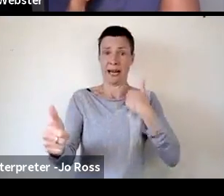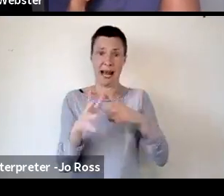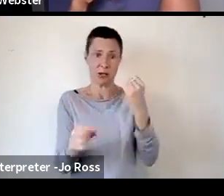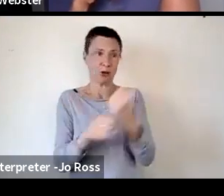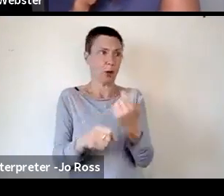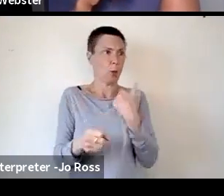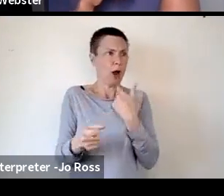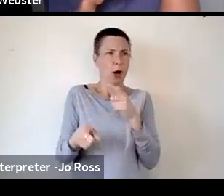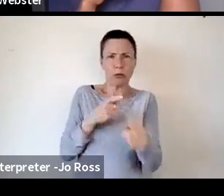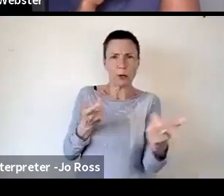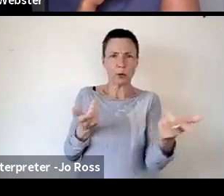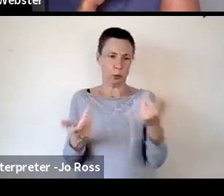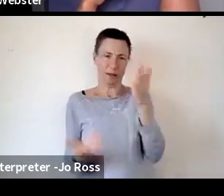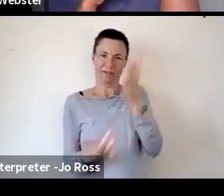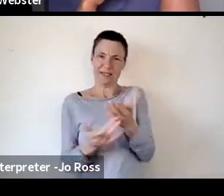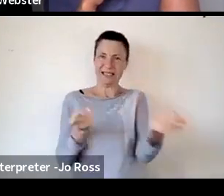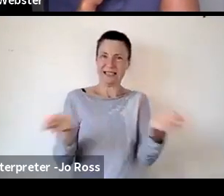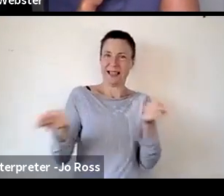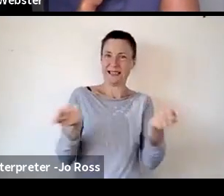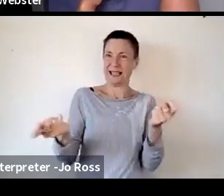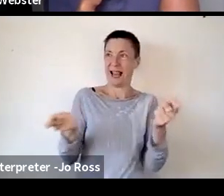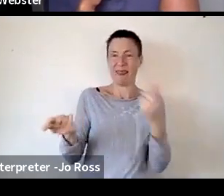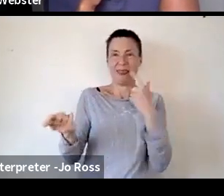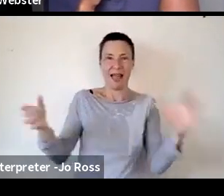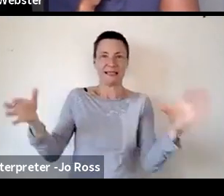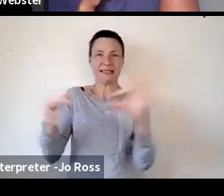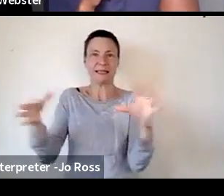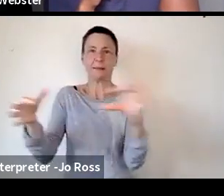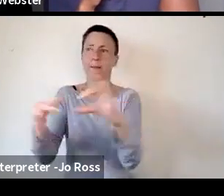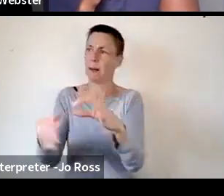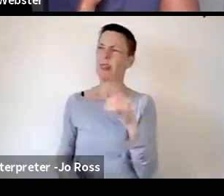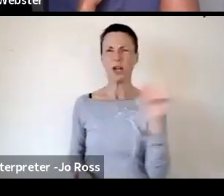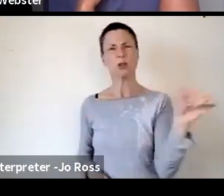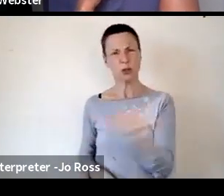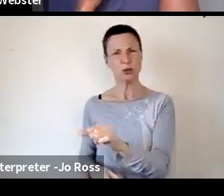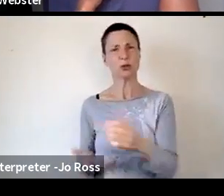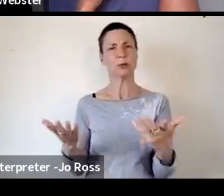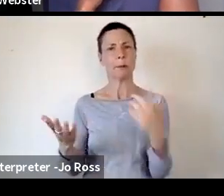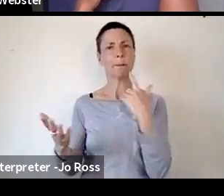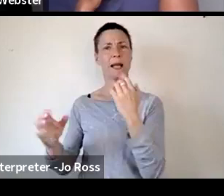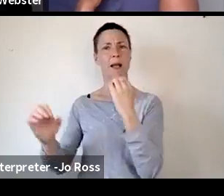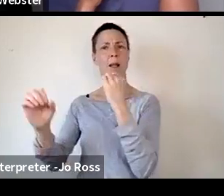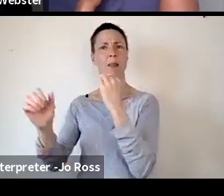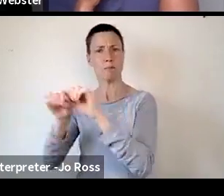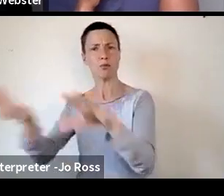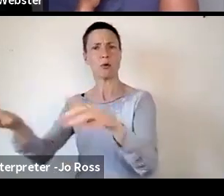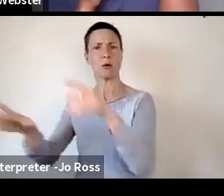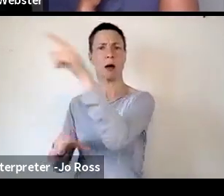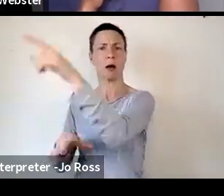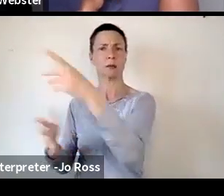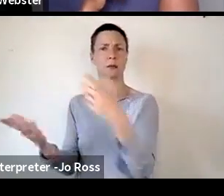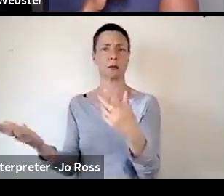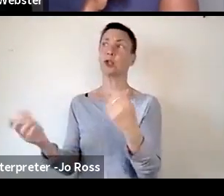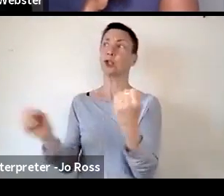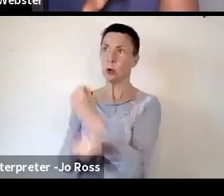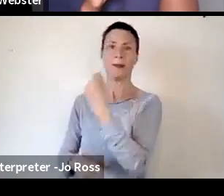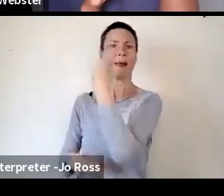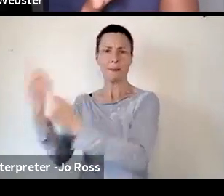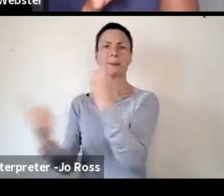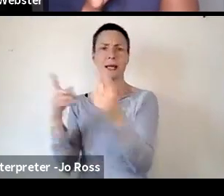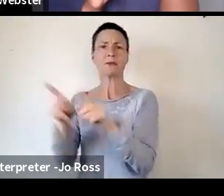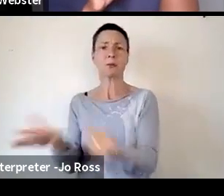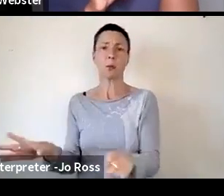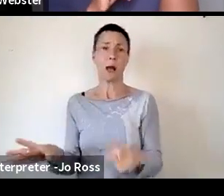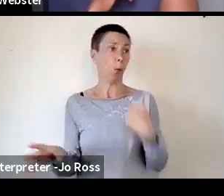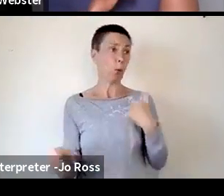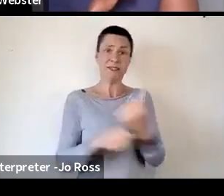an agency, with our own ideas and our own drive to do that. And actually, should that not be broadcasters and other companies who are actually doing that. You know, we've done that